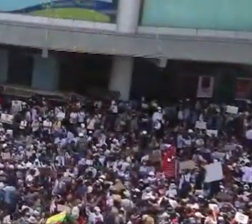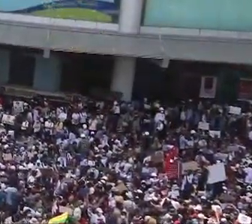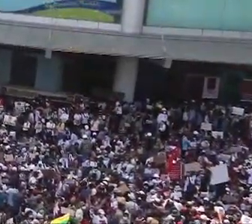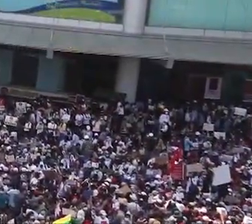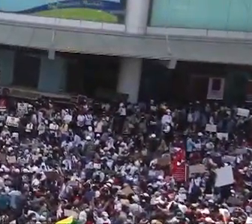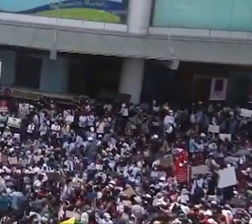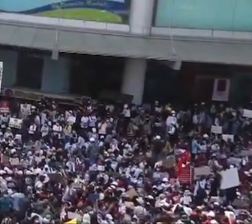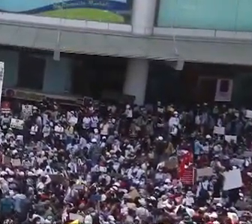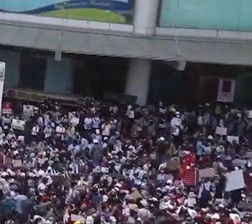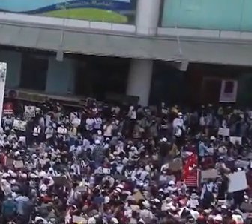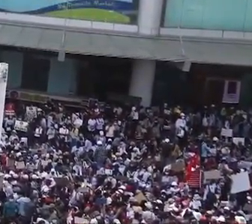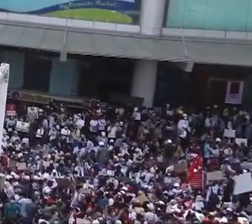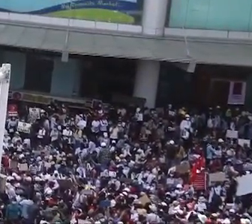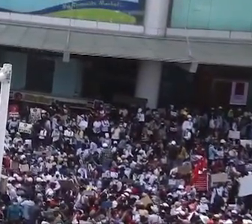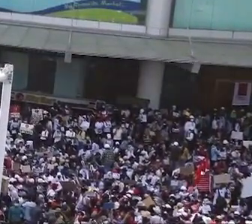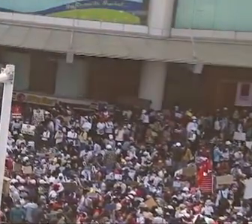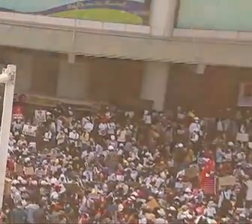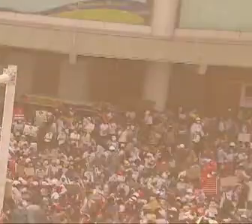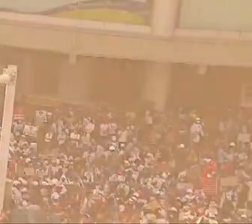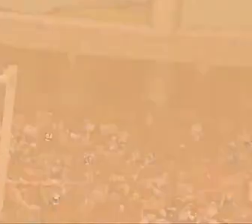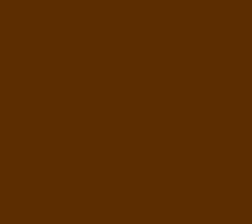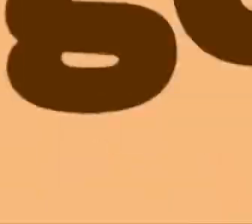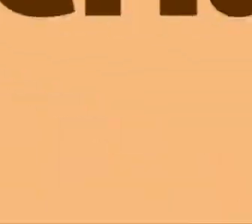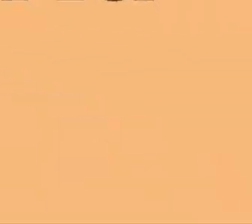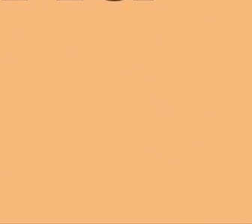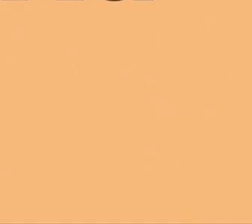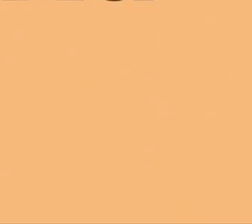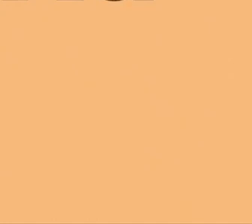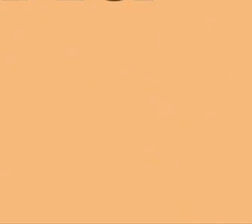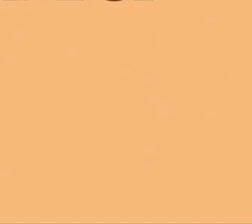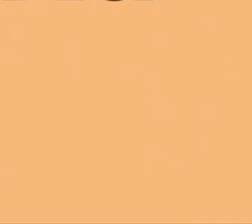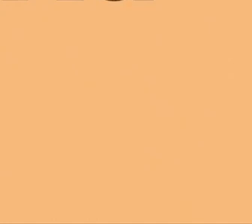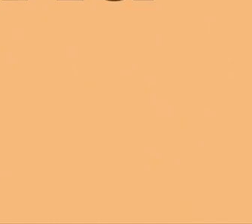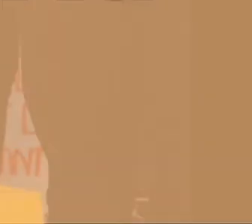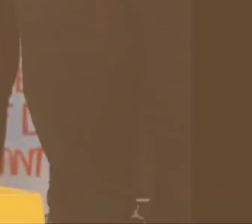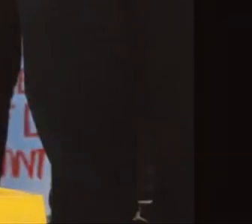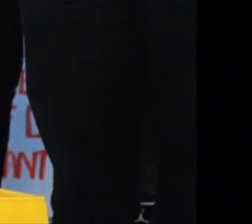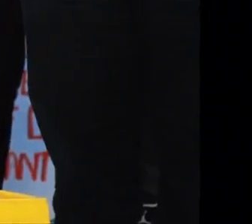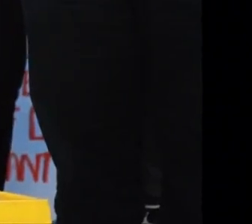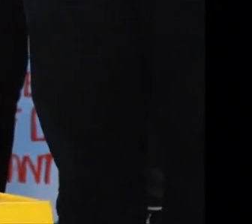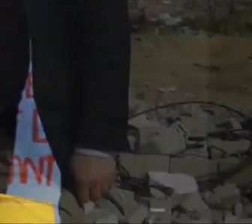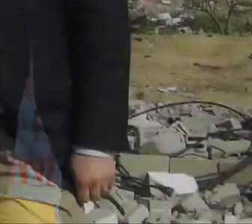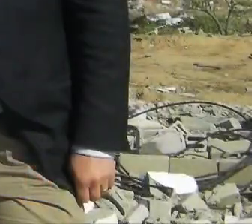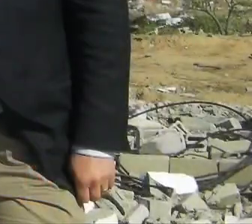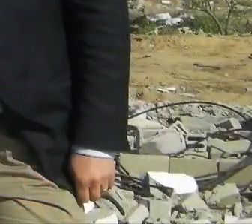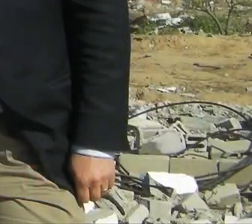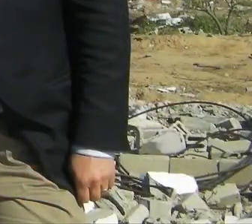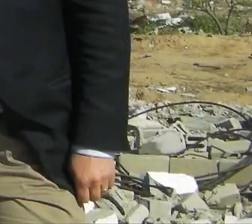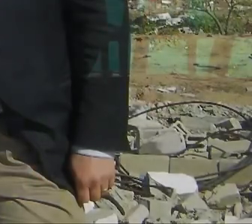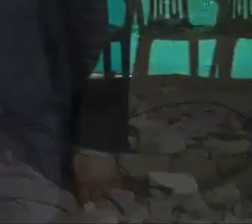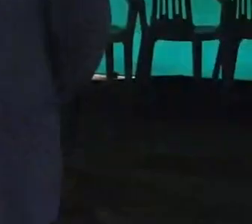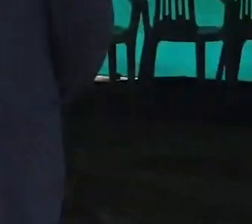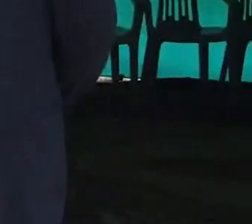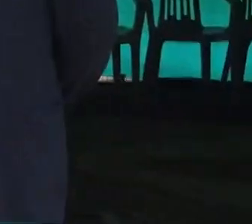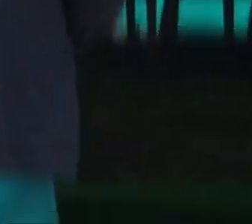in places like Myanmar, Cameroon, Afghanistan, Cambodia, Nigeria, Kashmir, and the wider